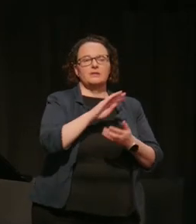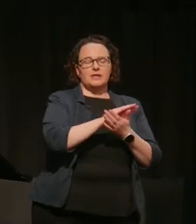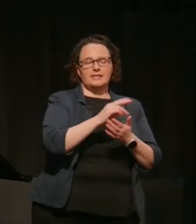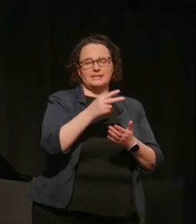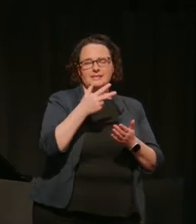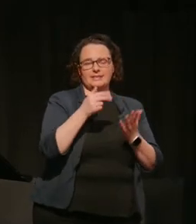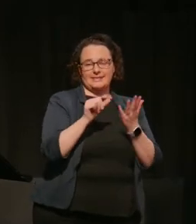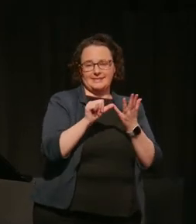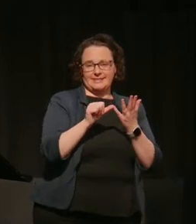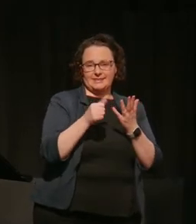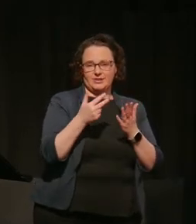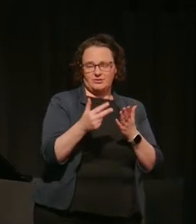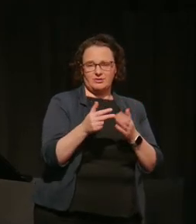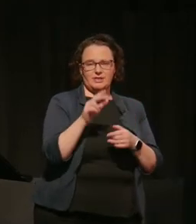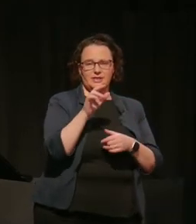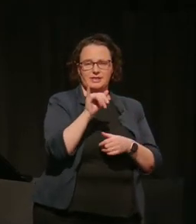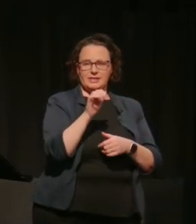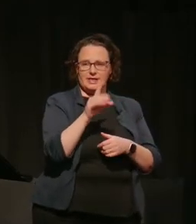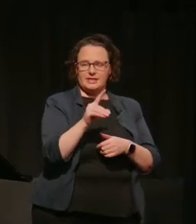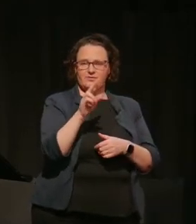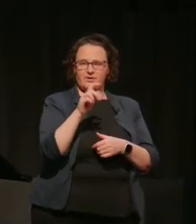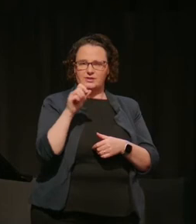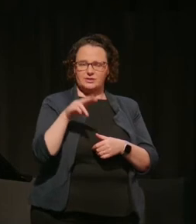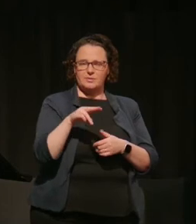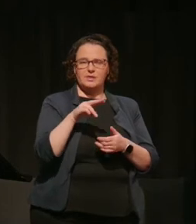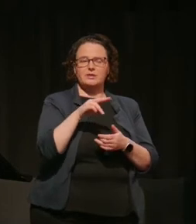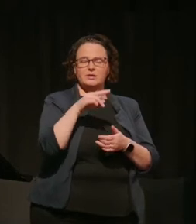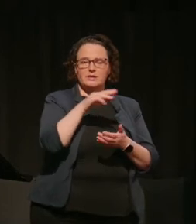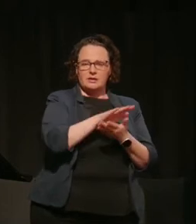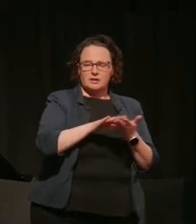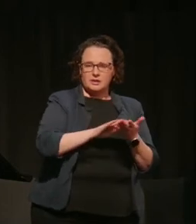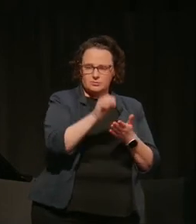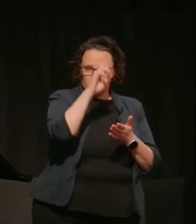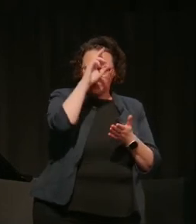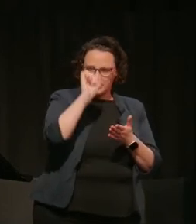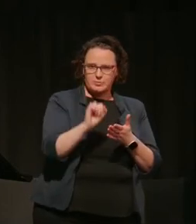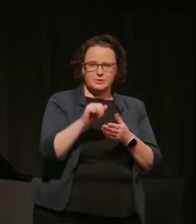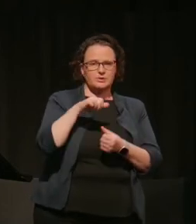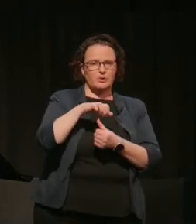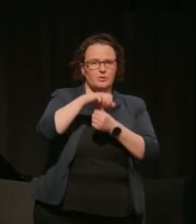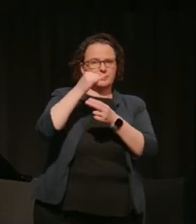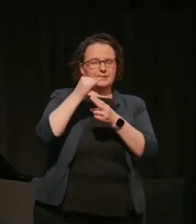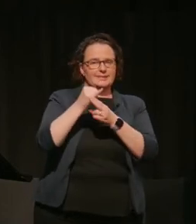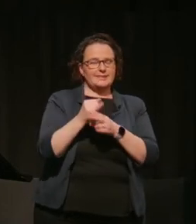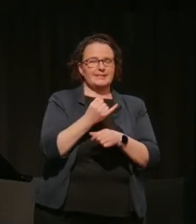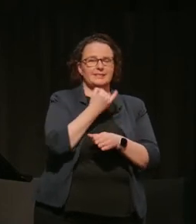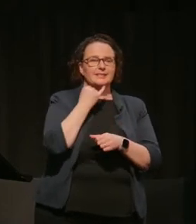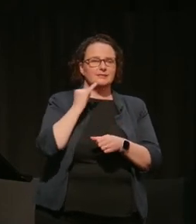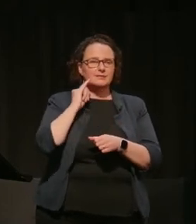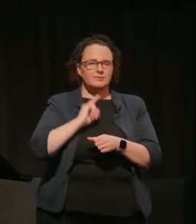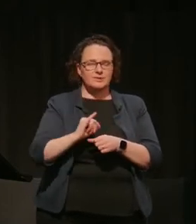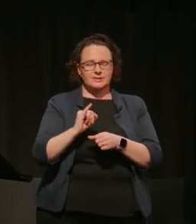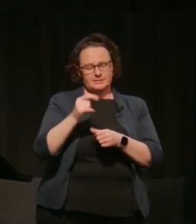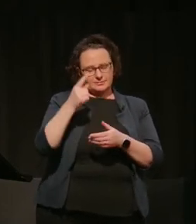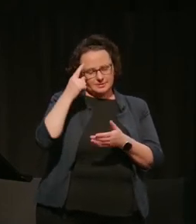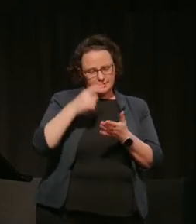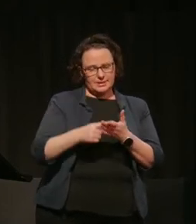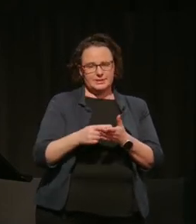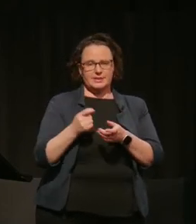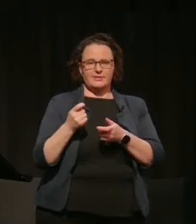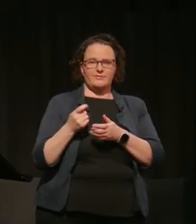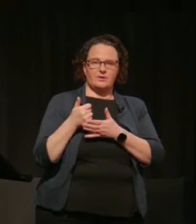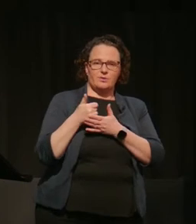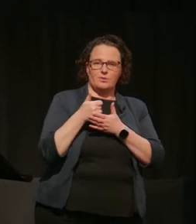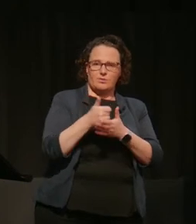1963, Yad Vashem, the Holocaust Remembrance Authority in Israel, inaugurated the award of Righteous Among the